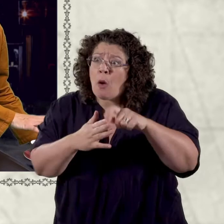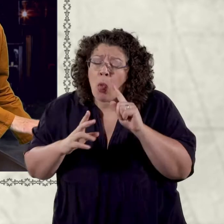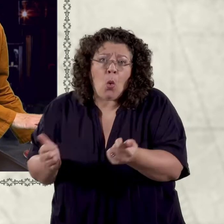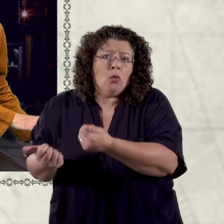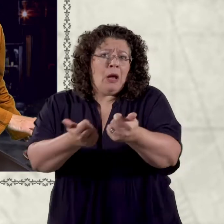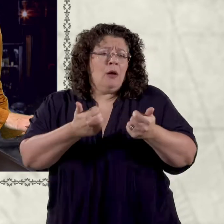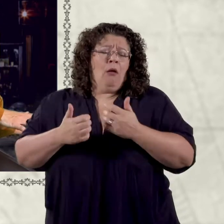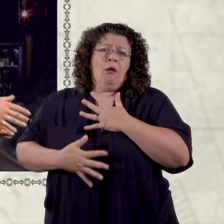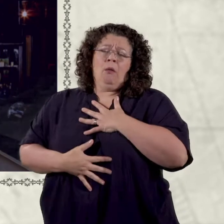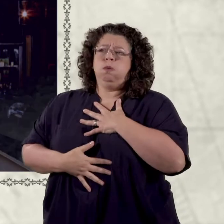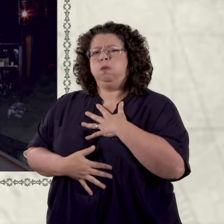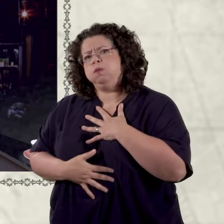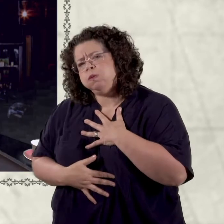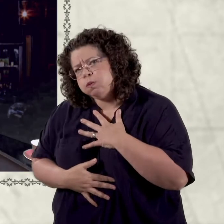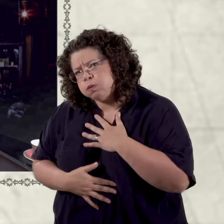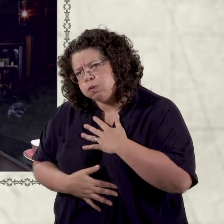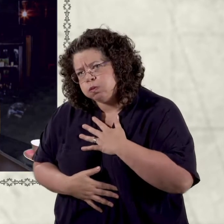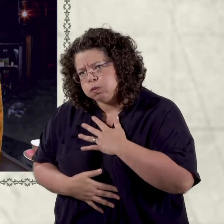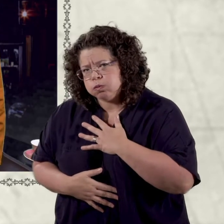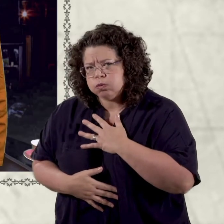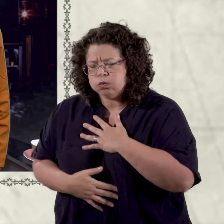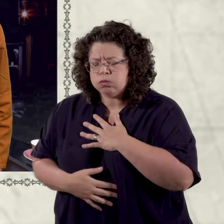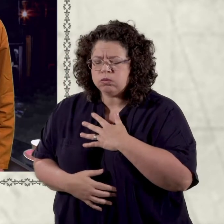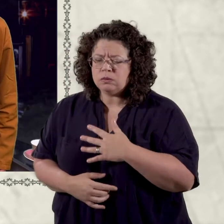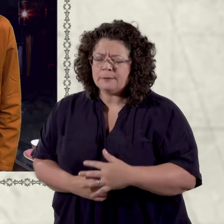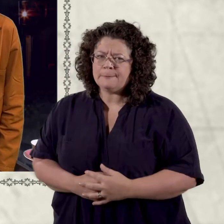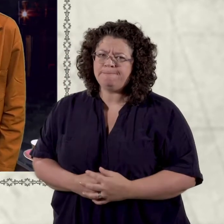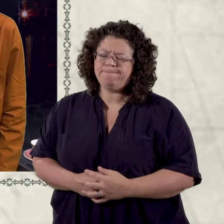everything looked all right in the shop, thank goodness.